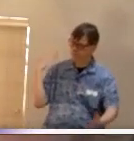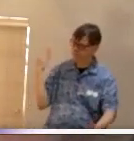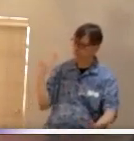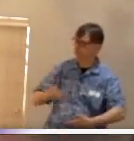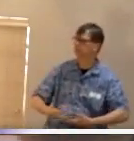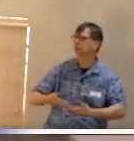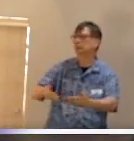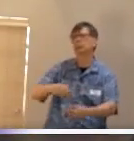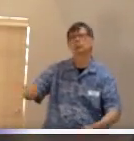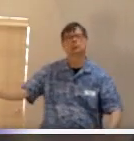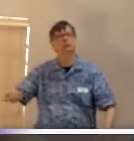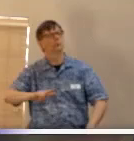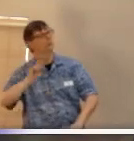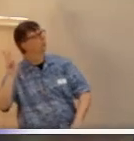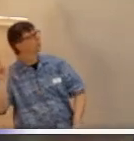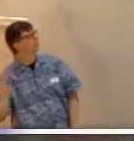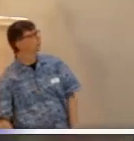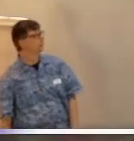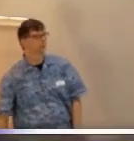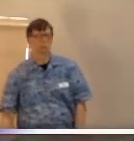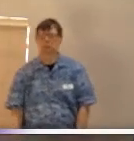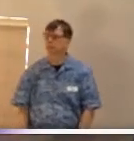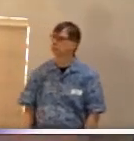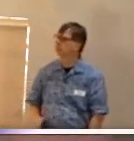like everyone else, through, unless you're a clone,